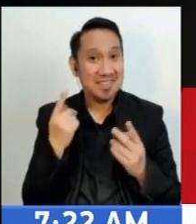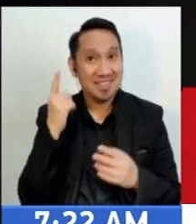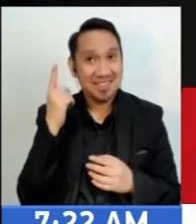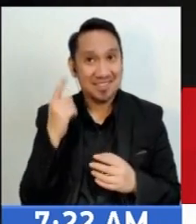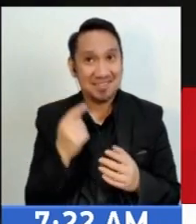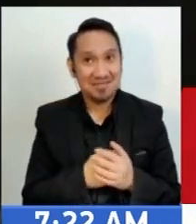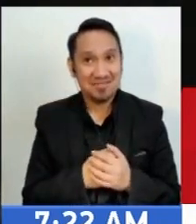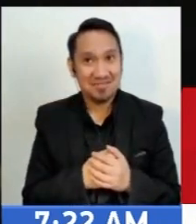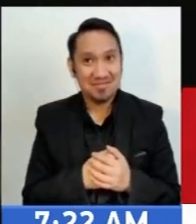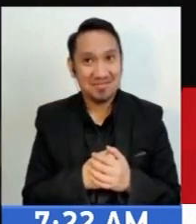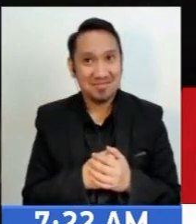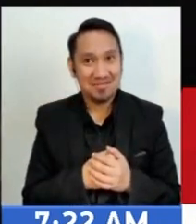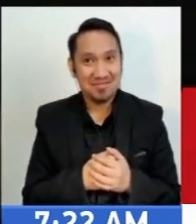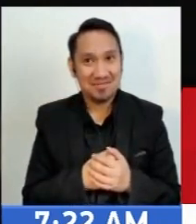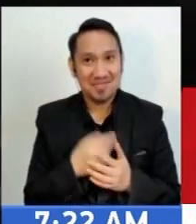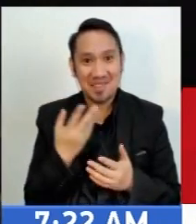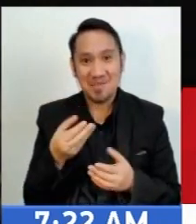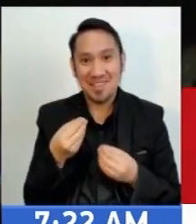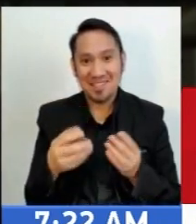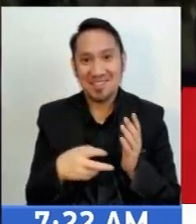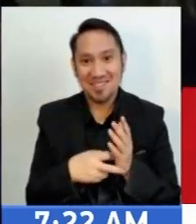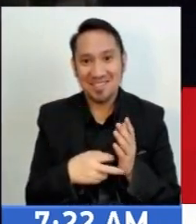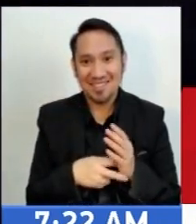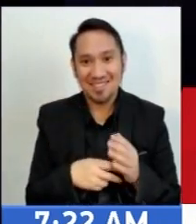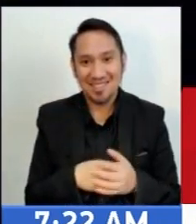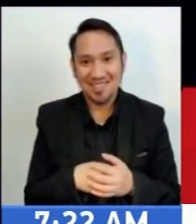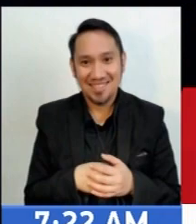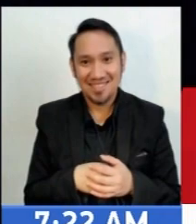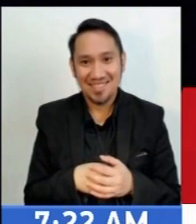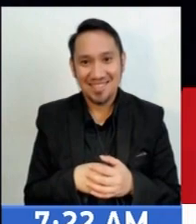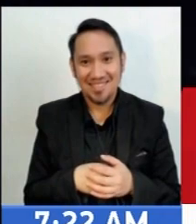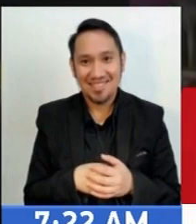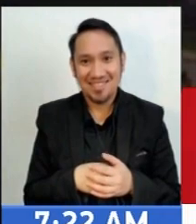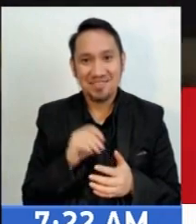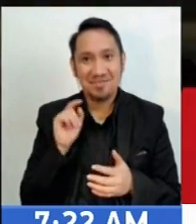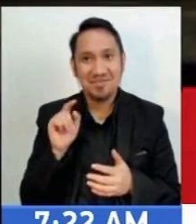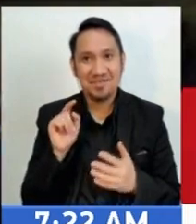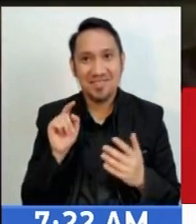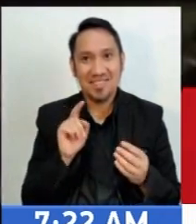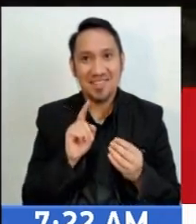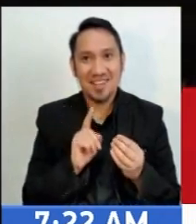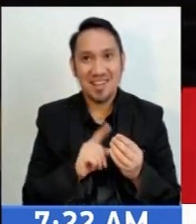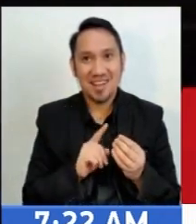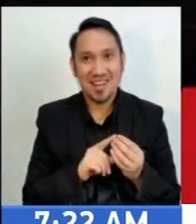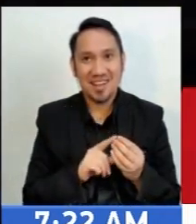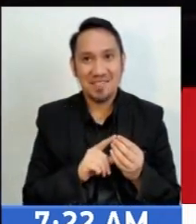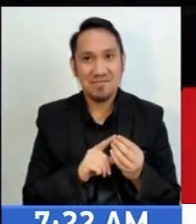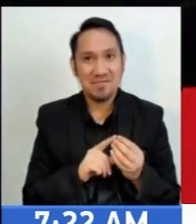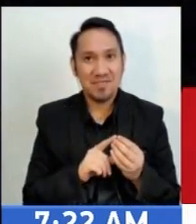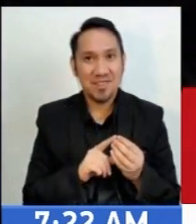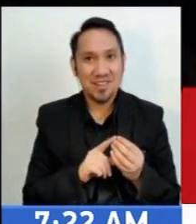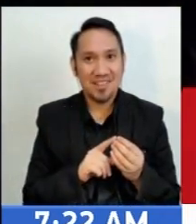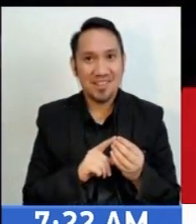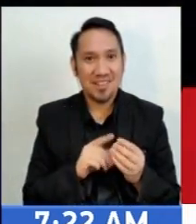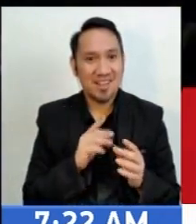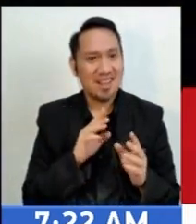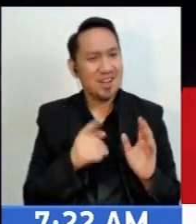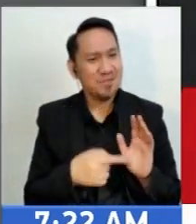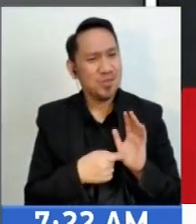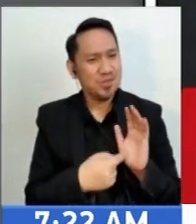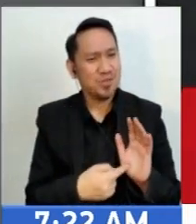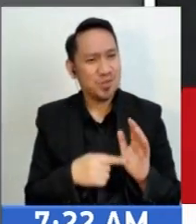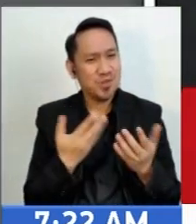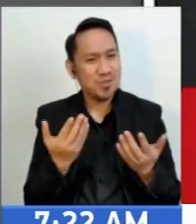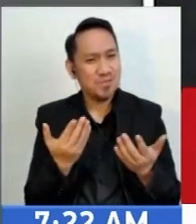ticket. Sa Kansas City, Missouri sa Amerika! Kasunod yan ang release ng pre-recorded album na Speak